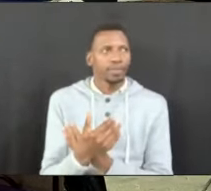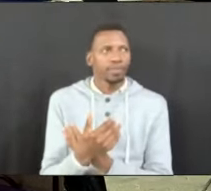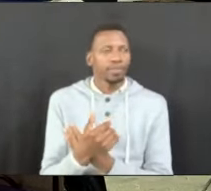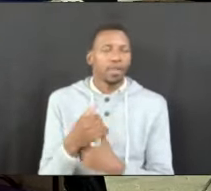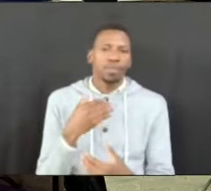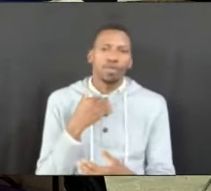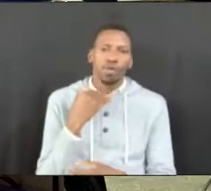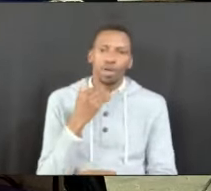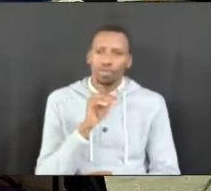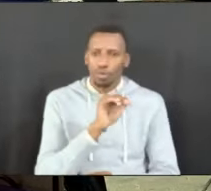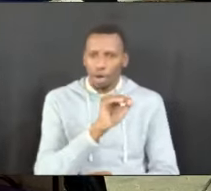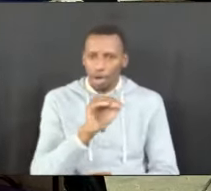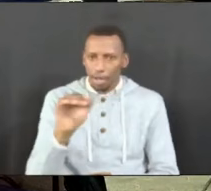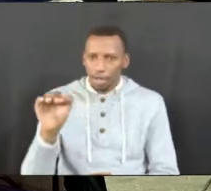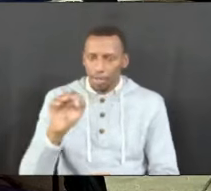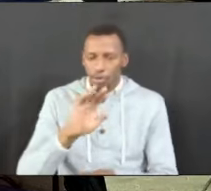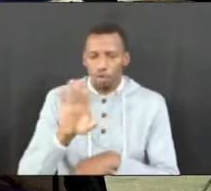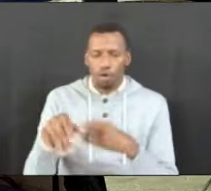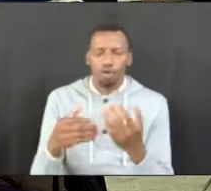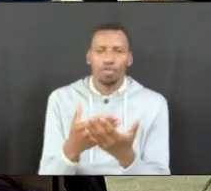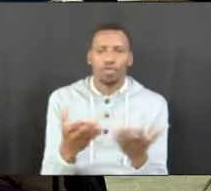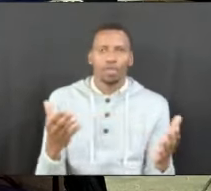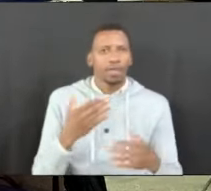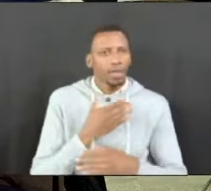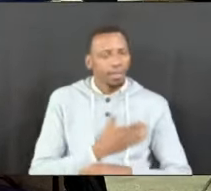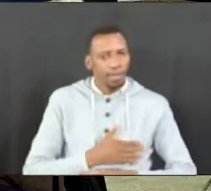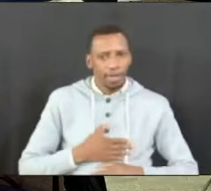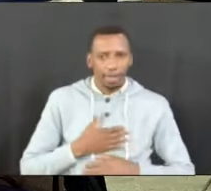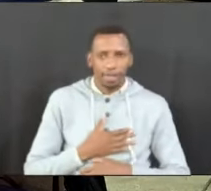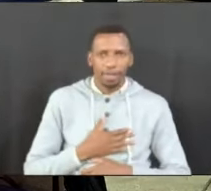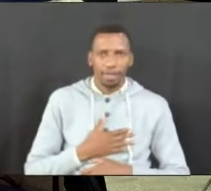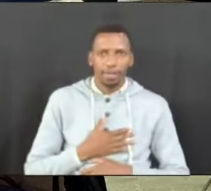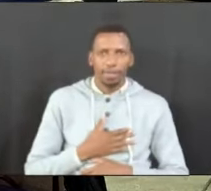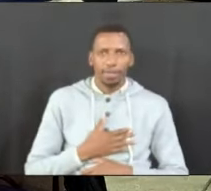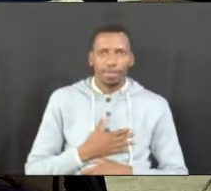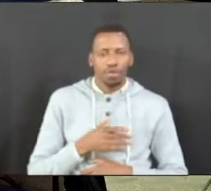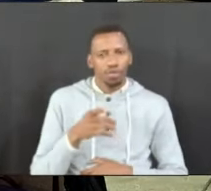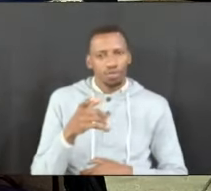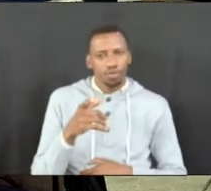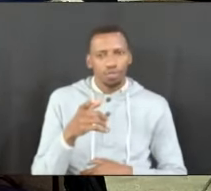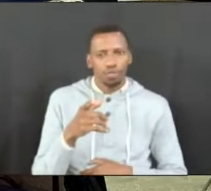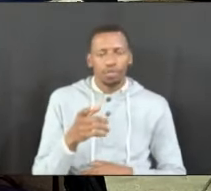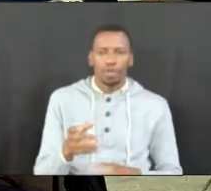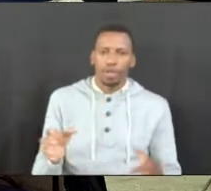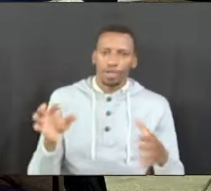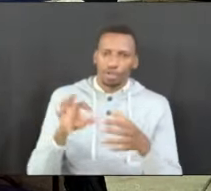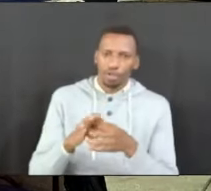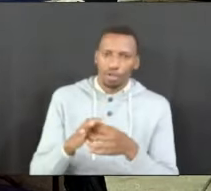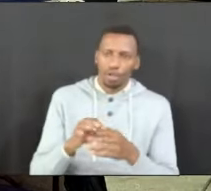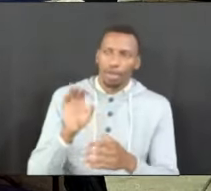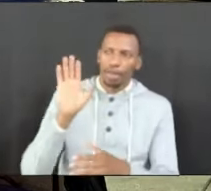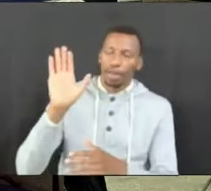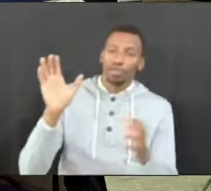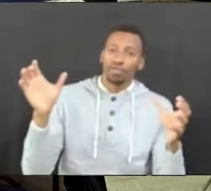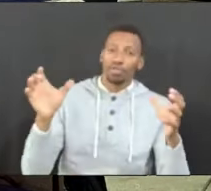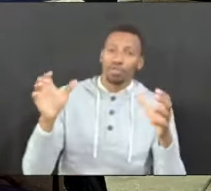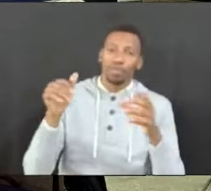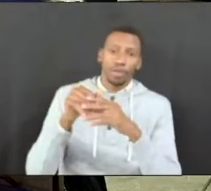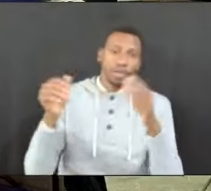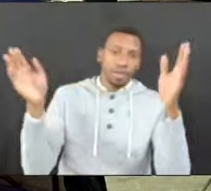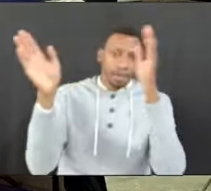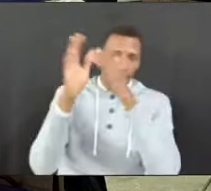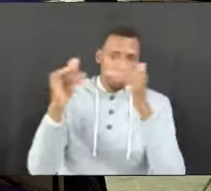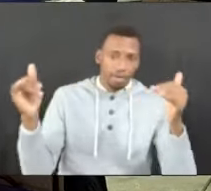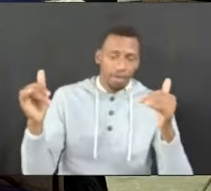challenge all of us to make it our desire to be part of that choir, that